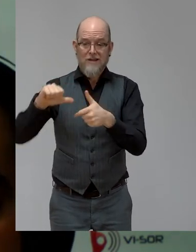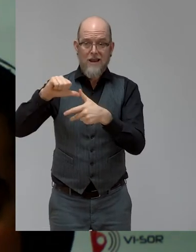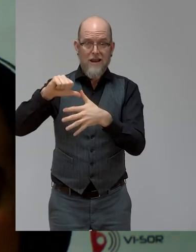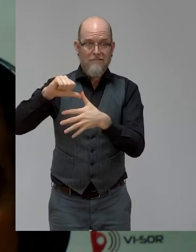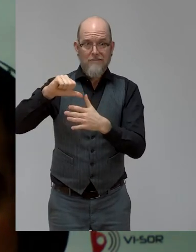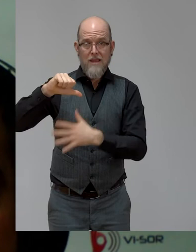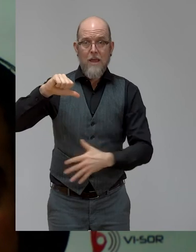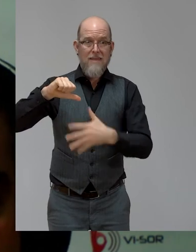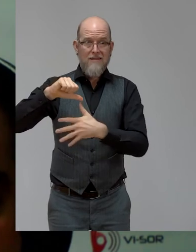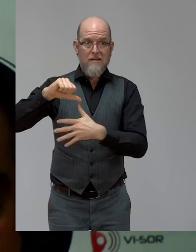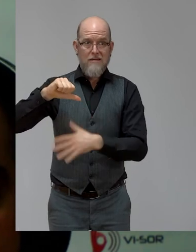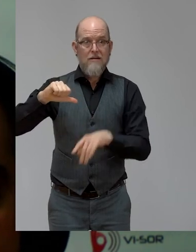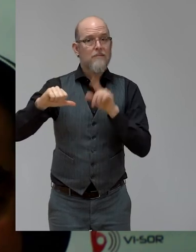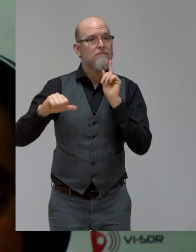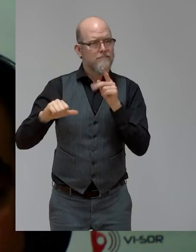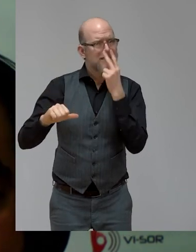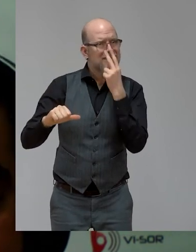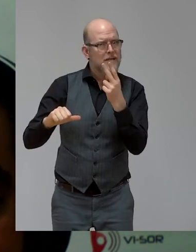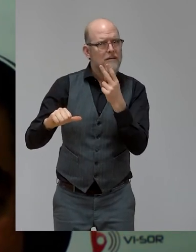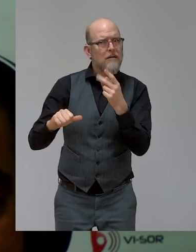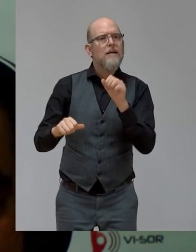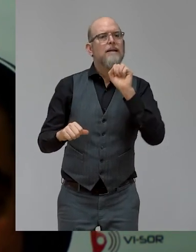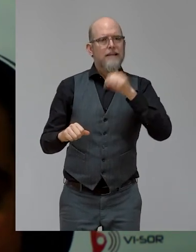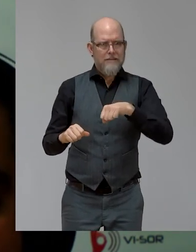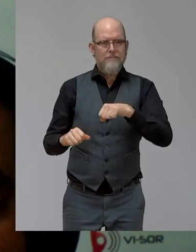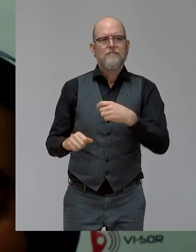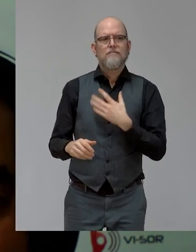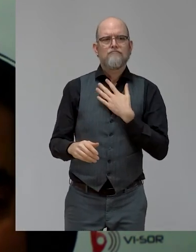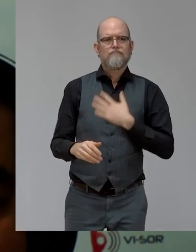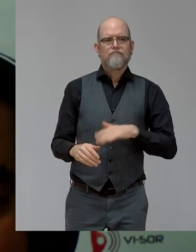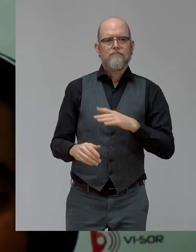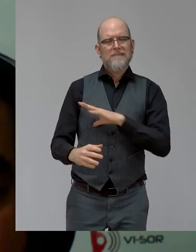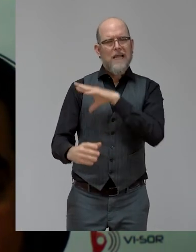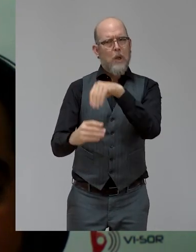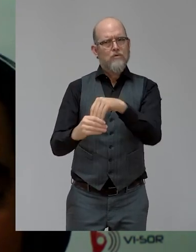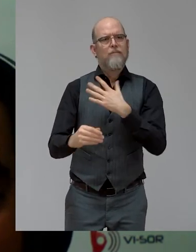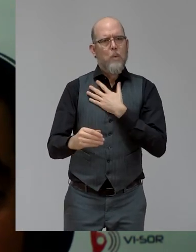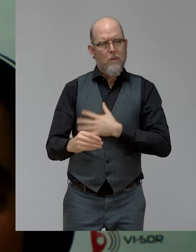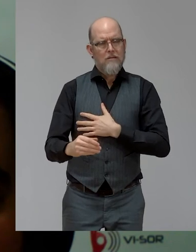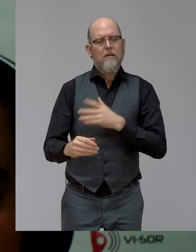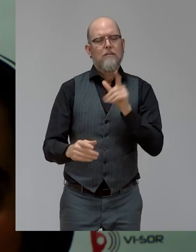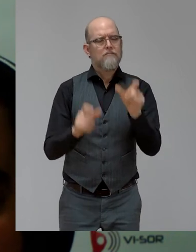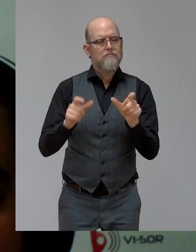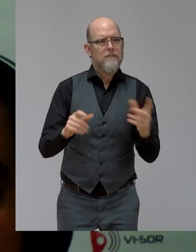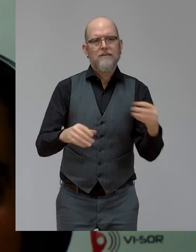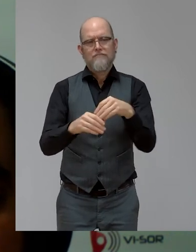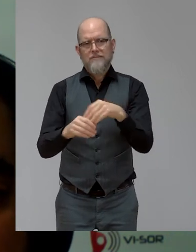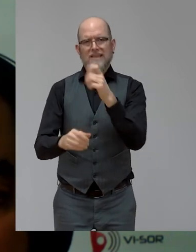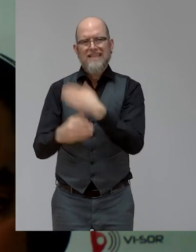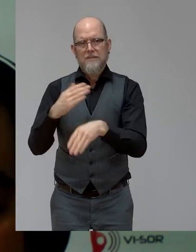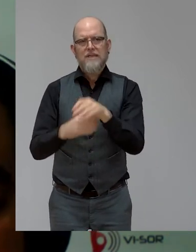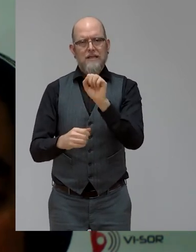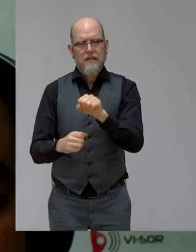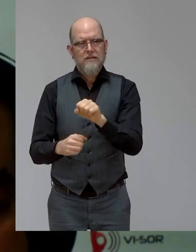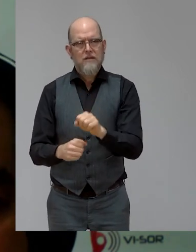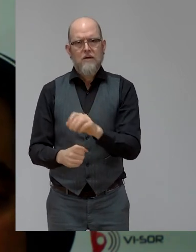in promoting labor inclusion for people with disabilities. And it's stated that between 4 to 5% of staff